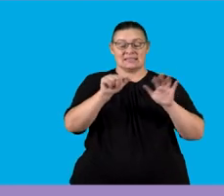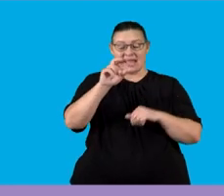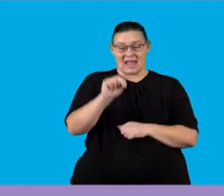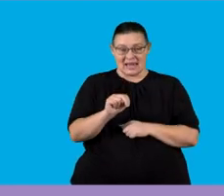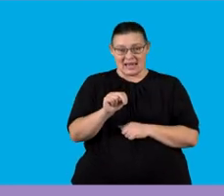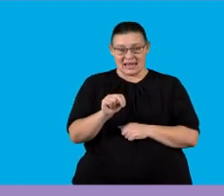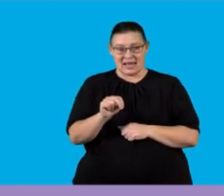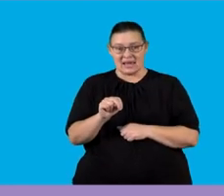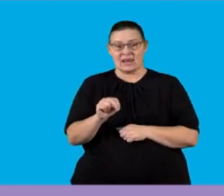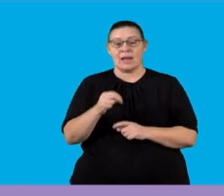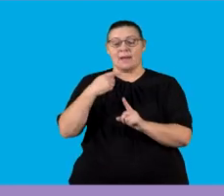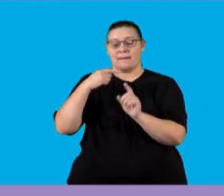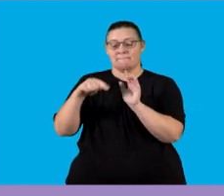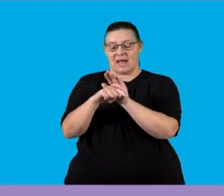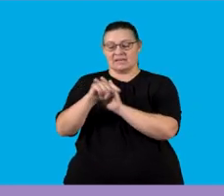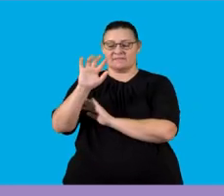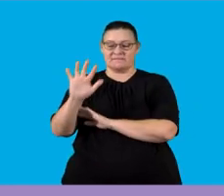pattern is equal to